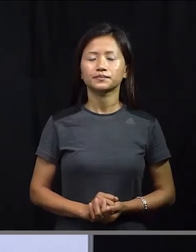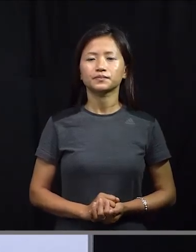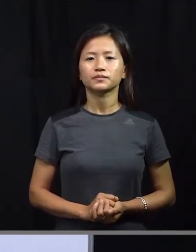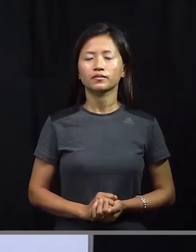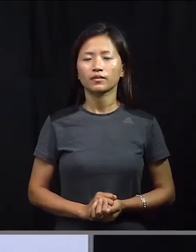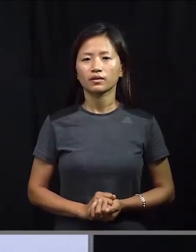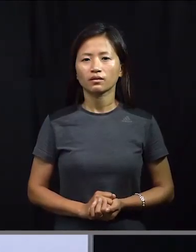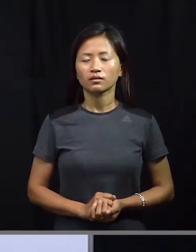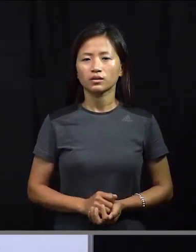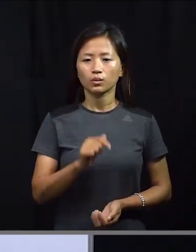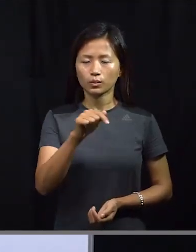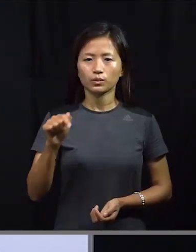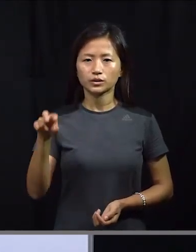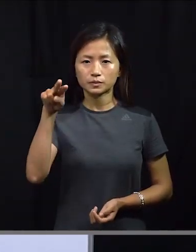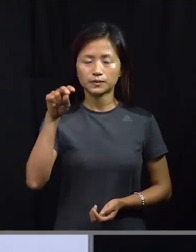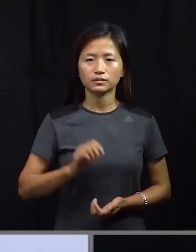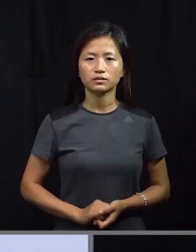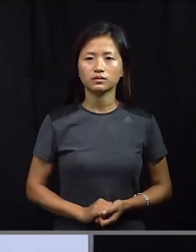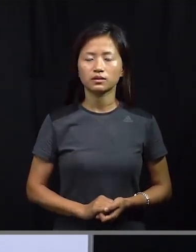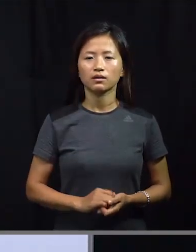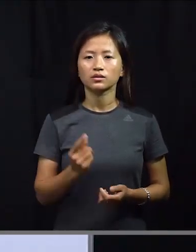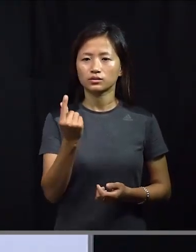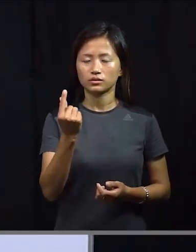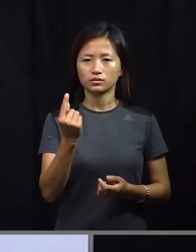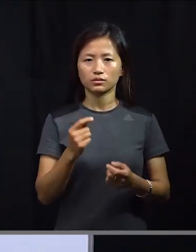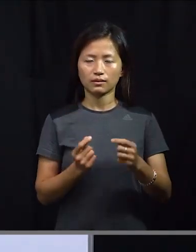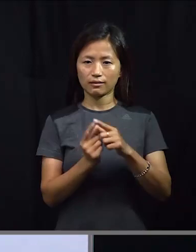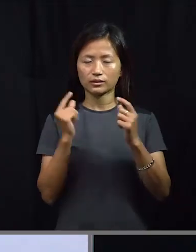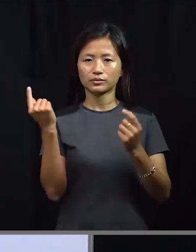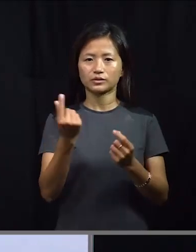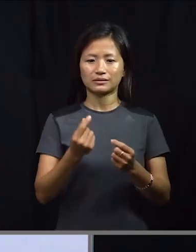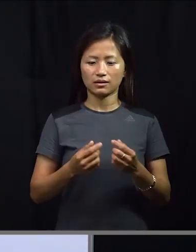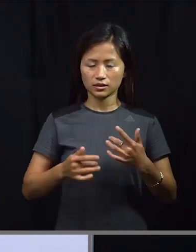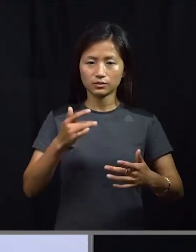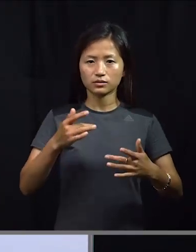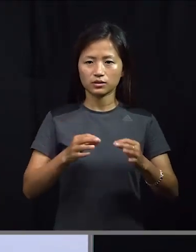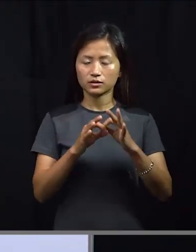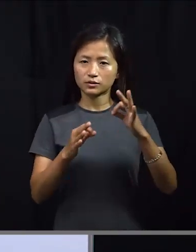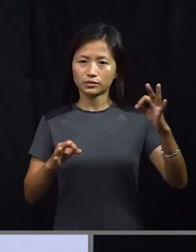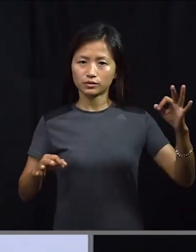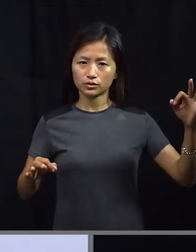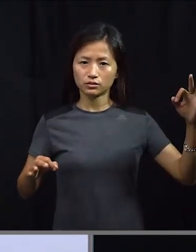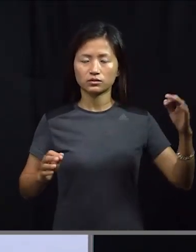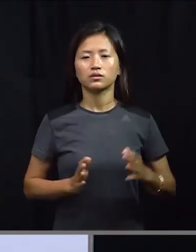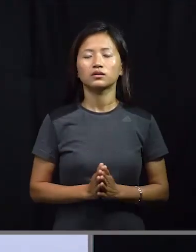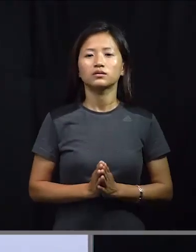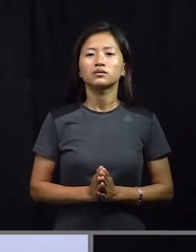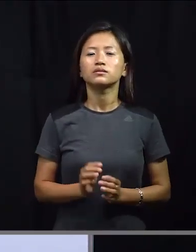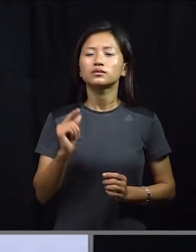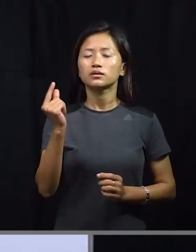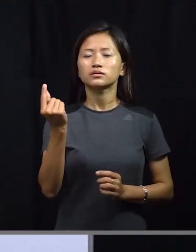Moksha, Moksha, which means the ultimate spiritual release. Okay, I repeat again, the